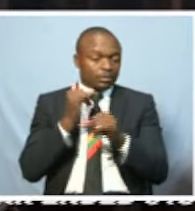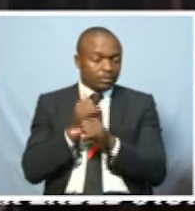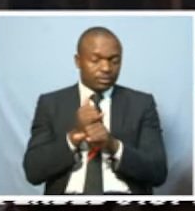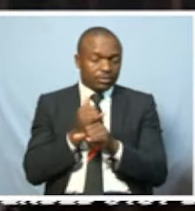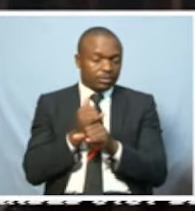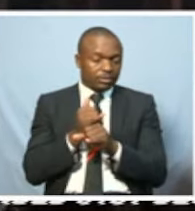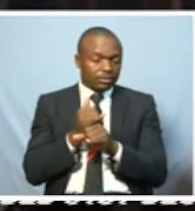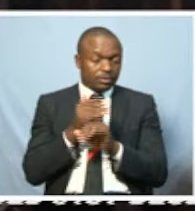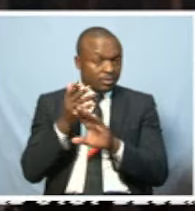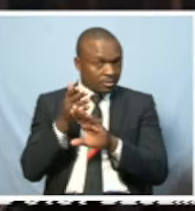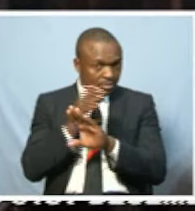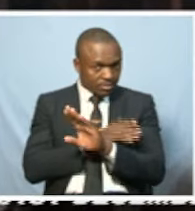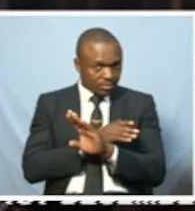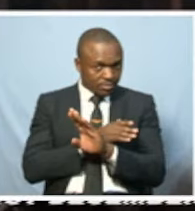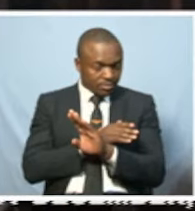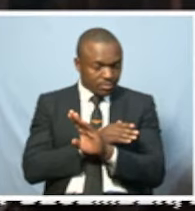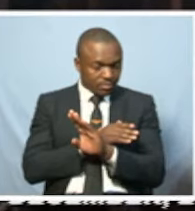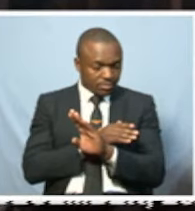before?